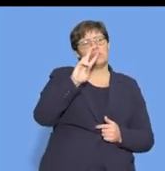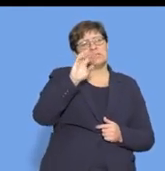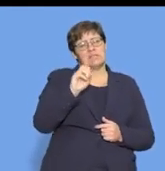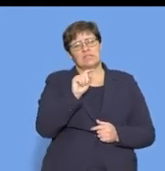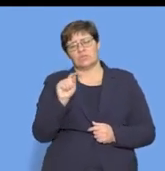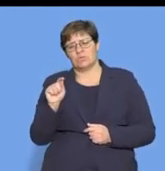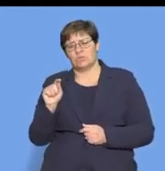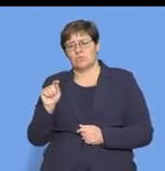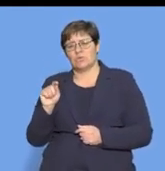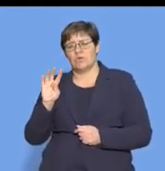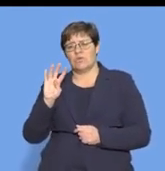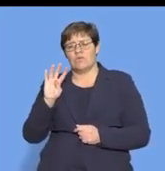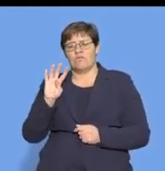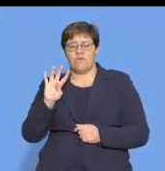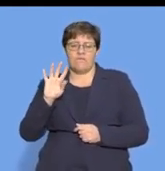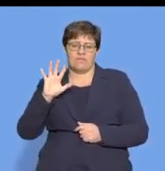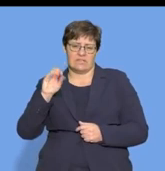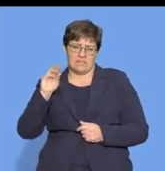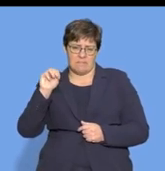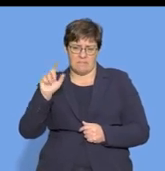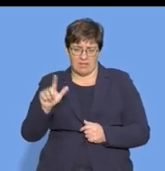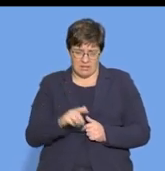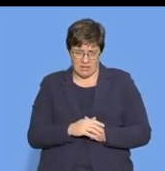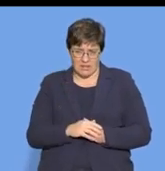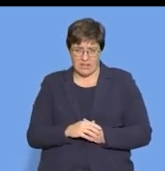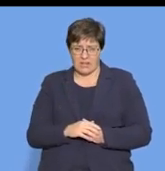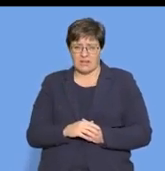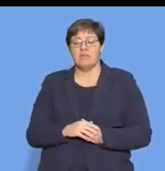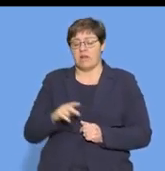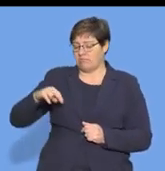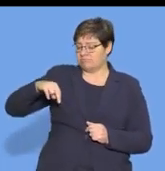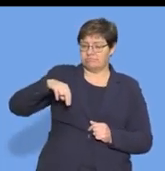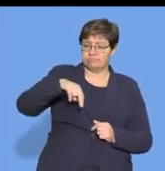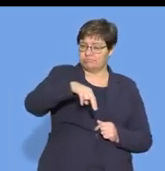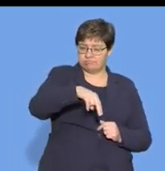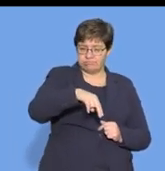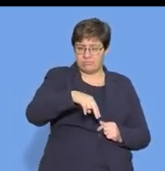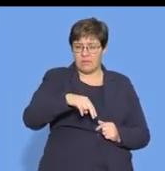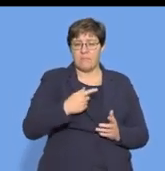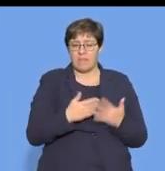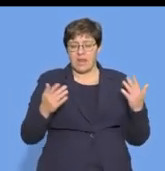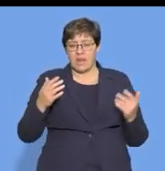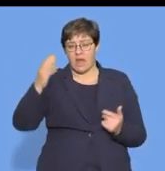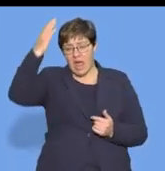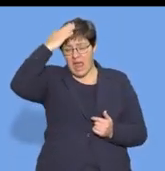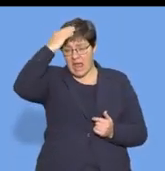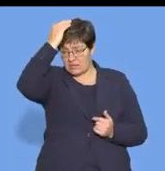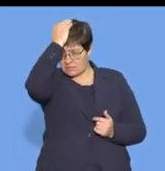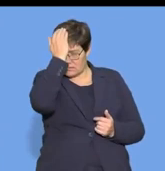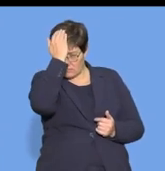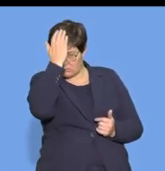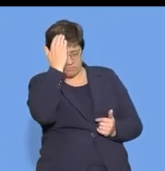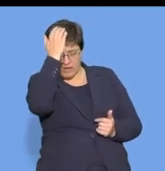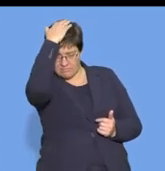big. So it's 420 to 450 mils. So you can see that, again, there's not very much of a